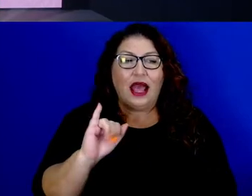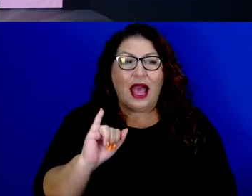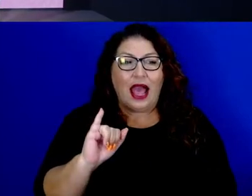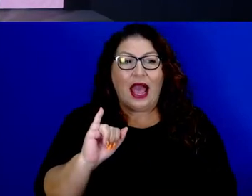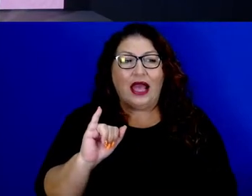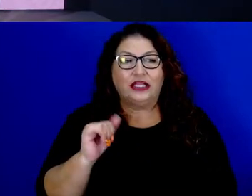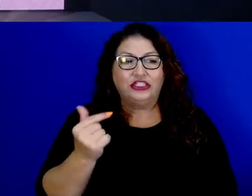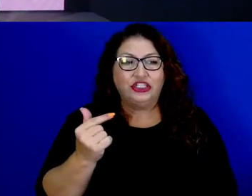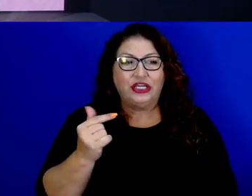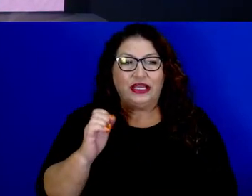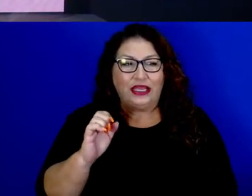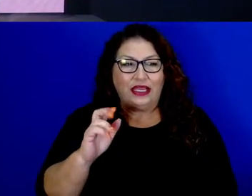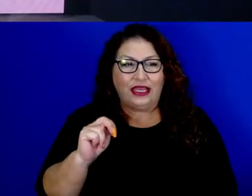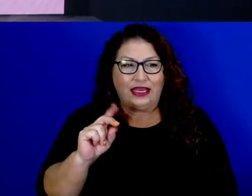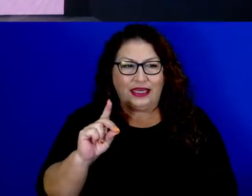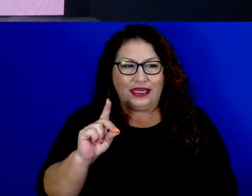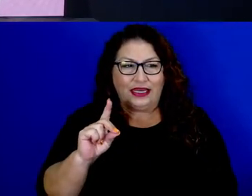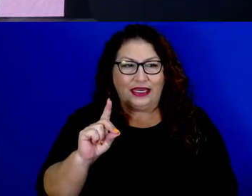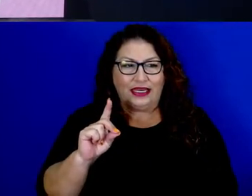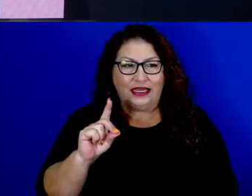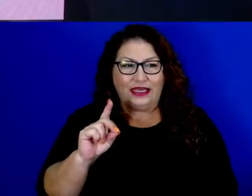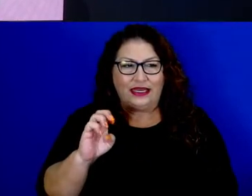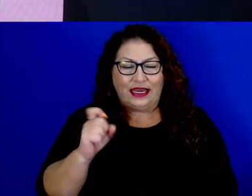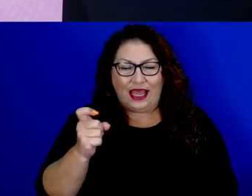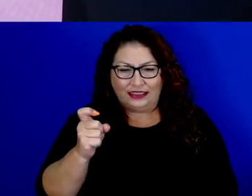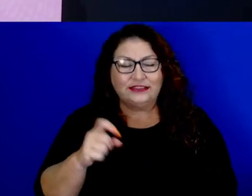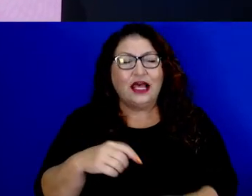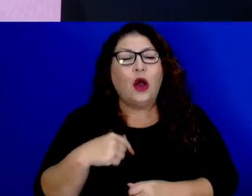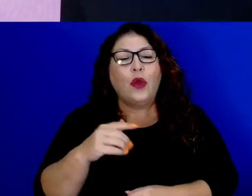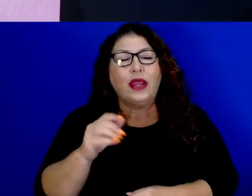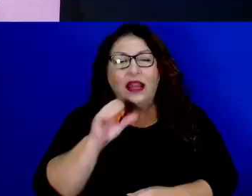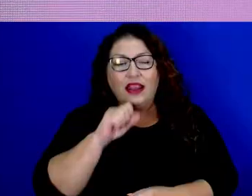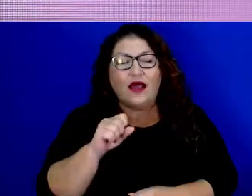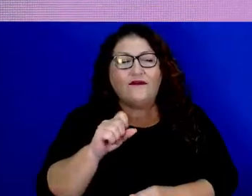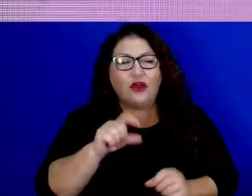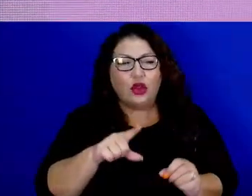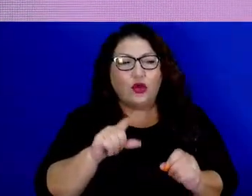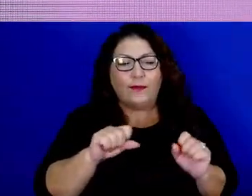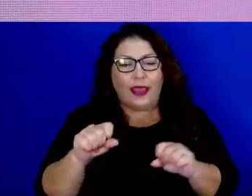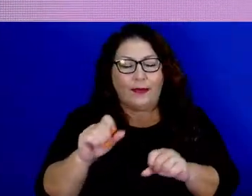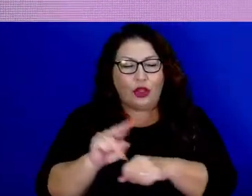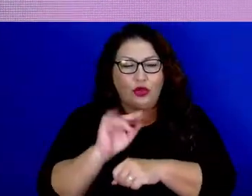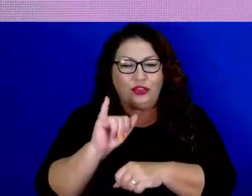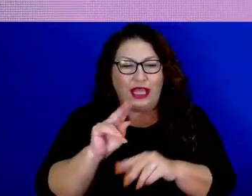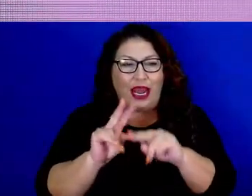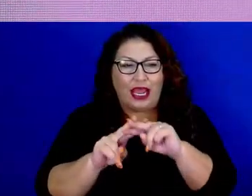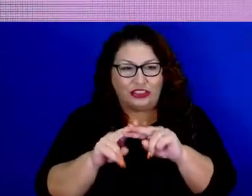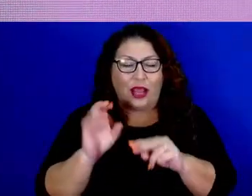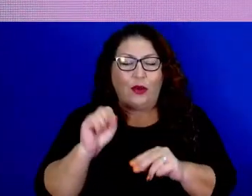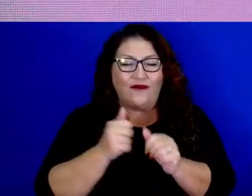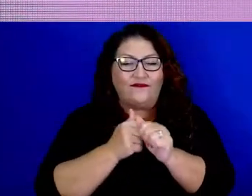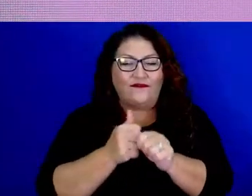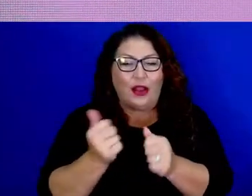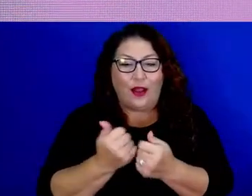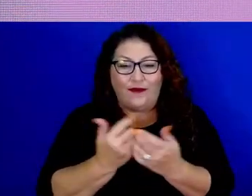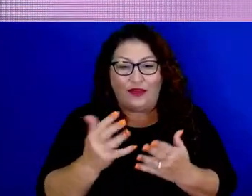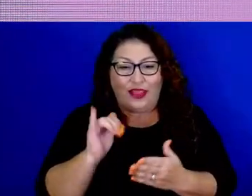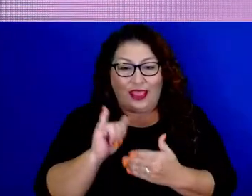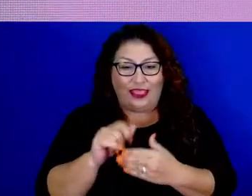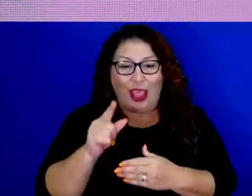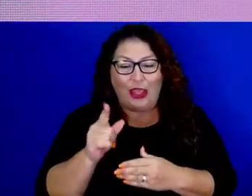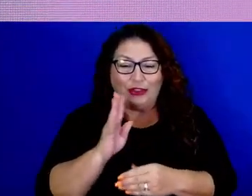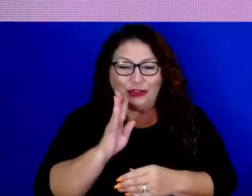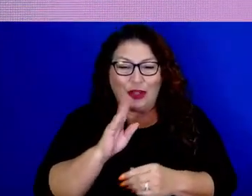EIGEINDEX. We'd love to be able to, for you to use that hashtag so that we can follow everything that you're talking about